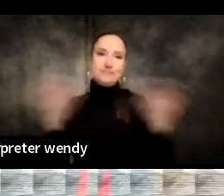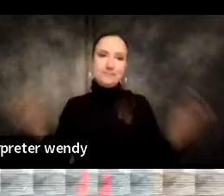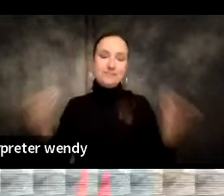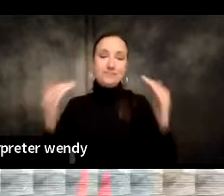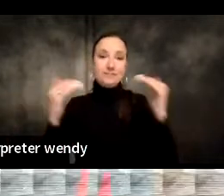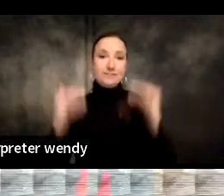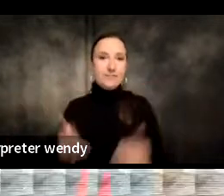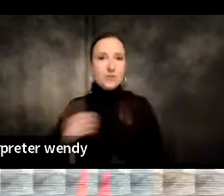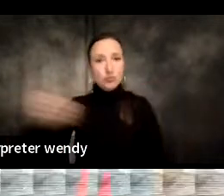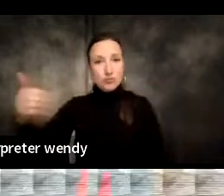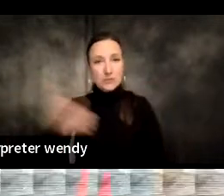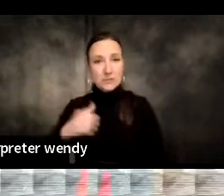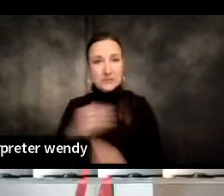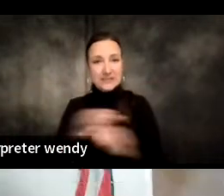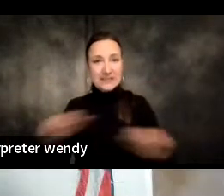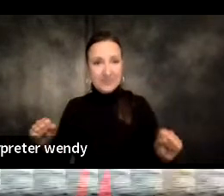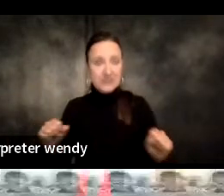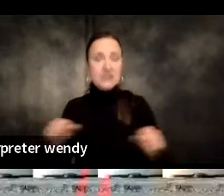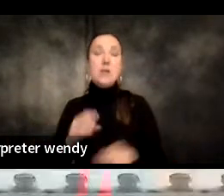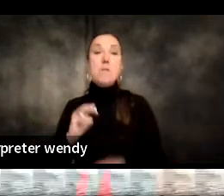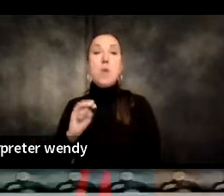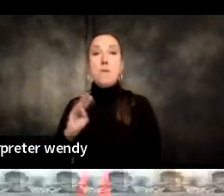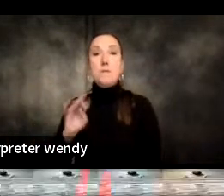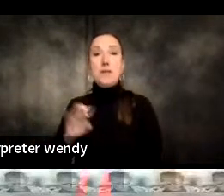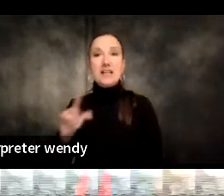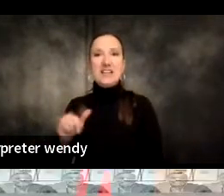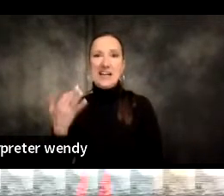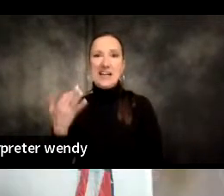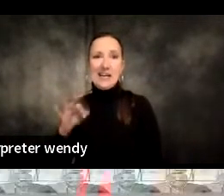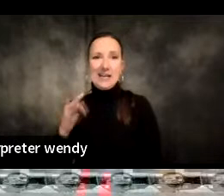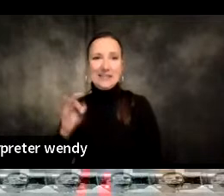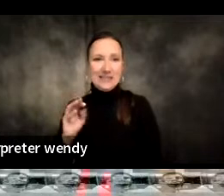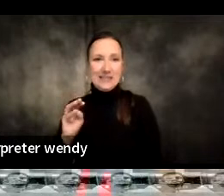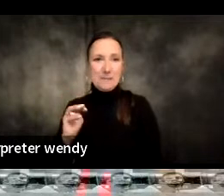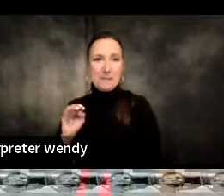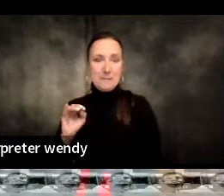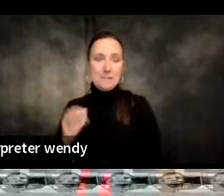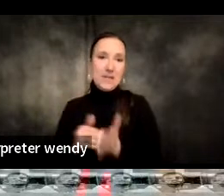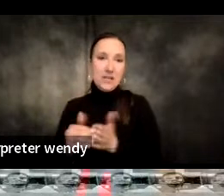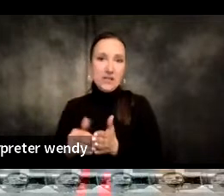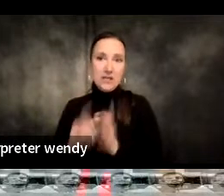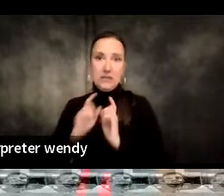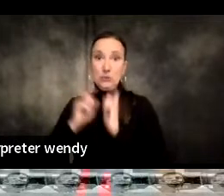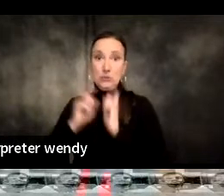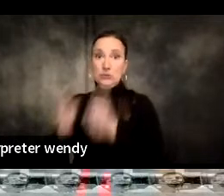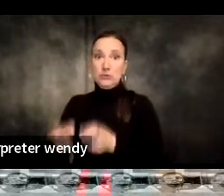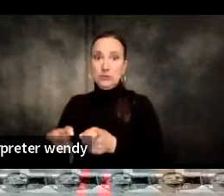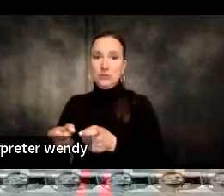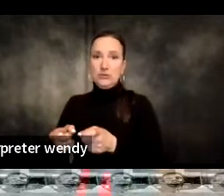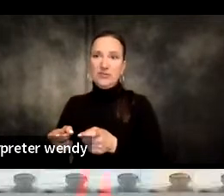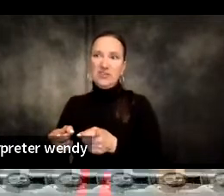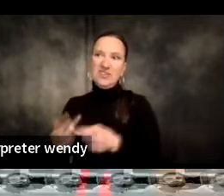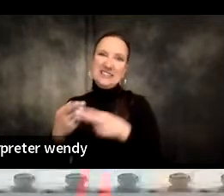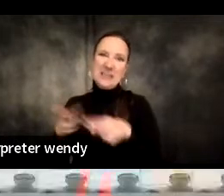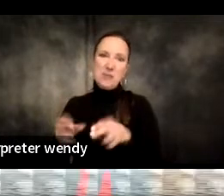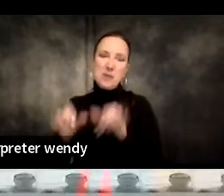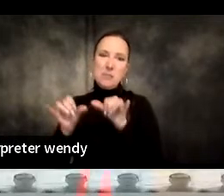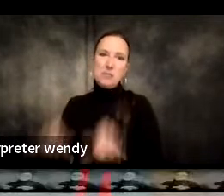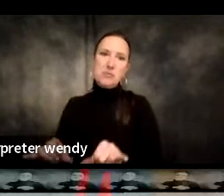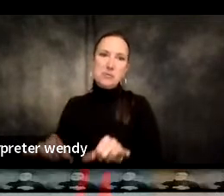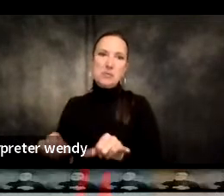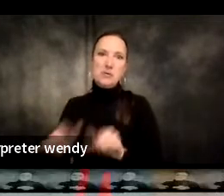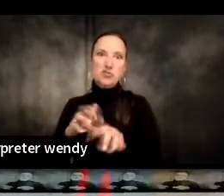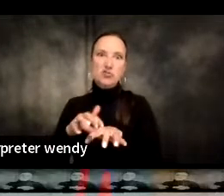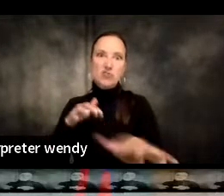to transportation safety and mobility, there's $19 million to deploy temporary and permanent traffic calming